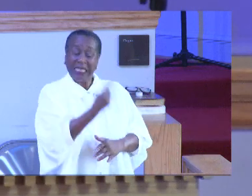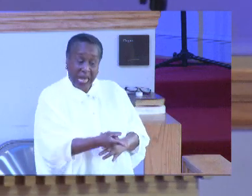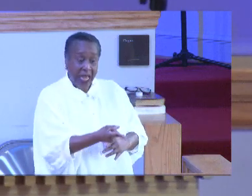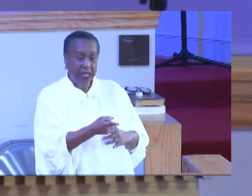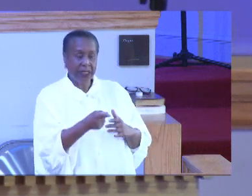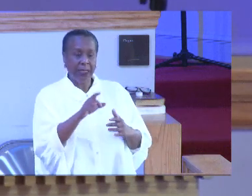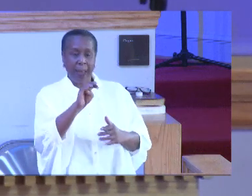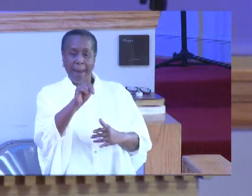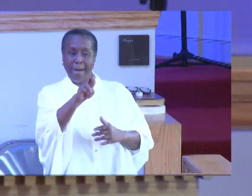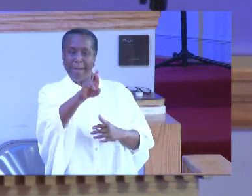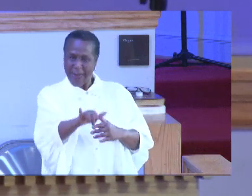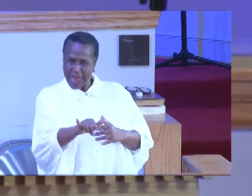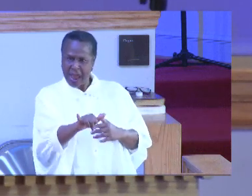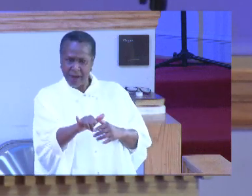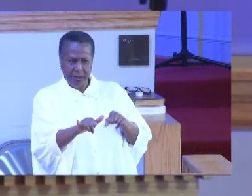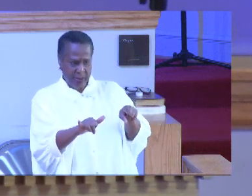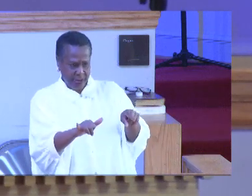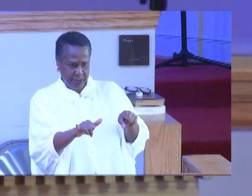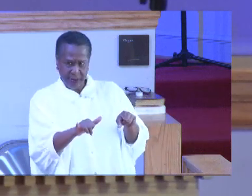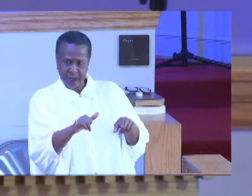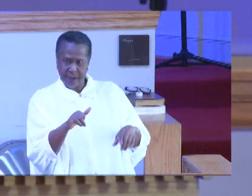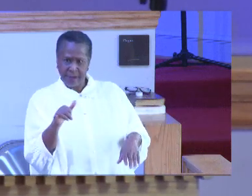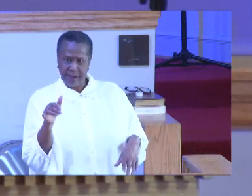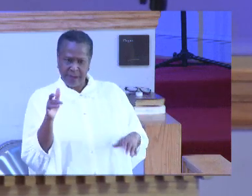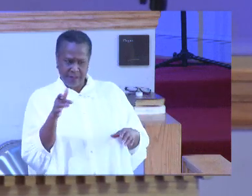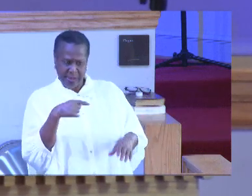Mary, Bible says,